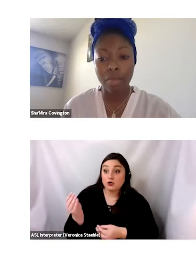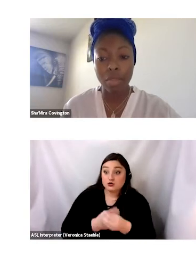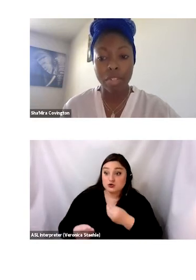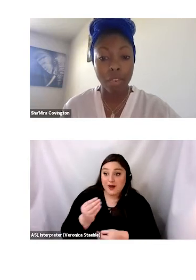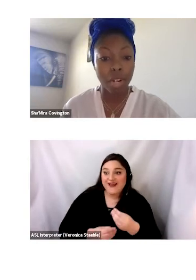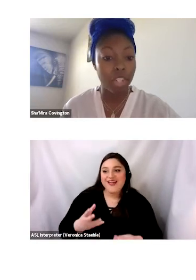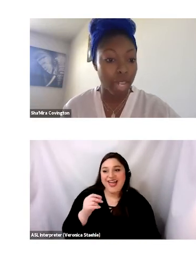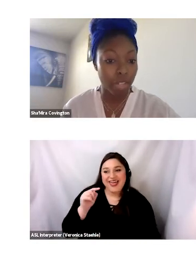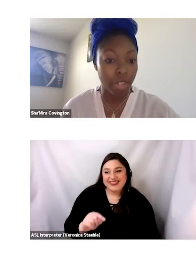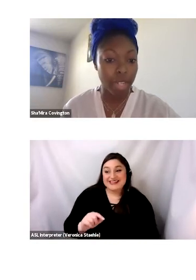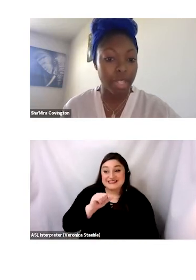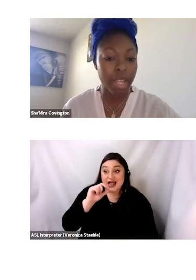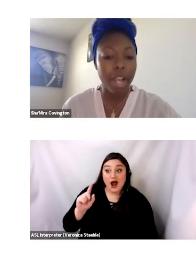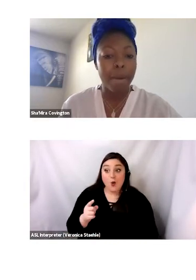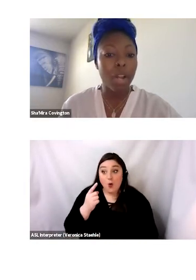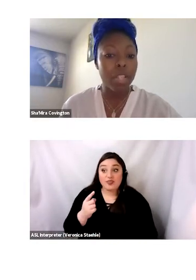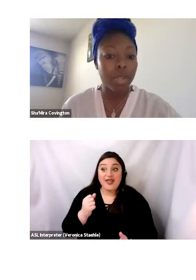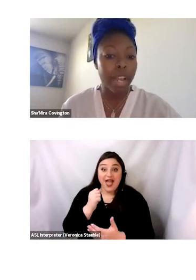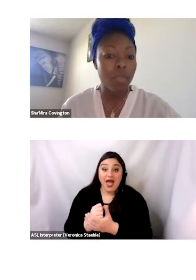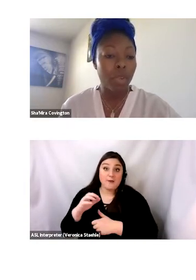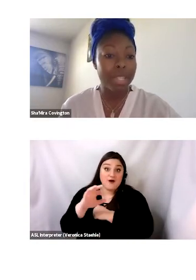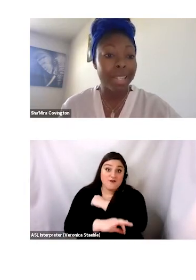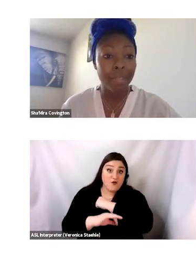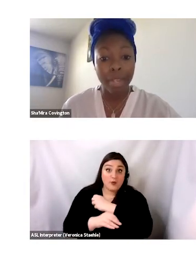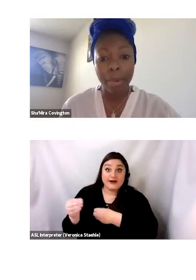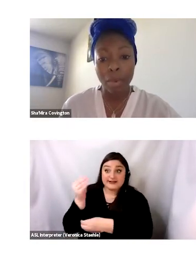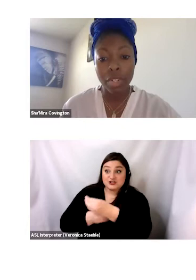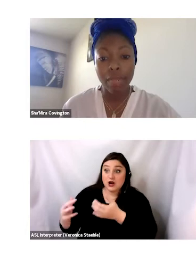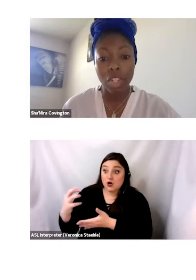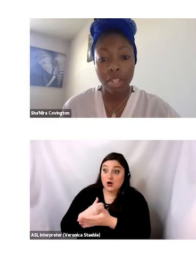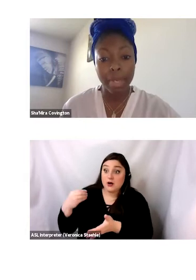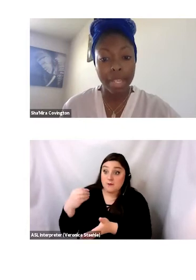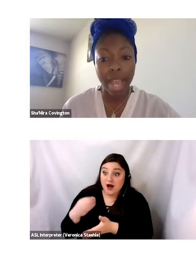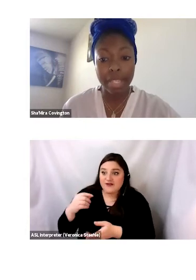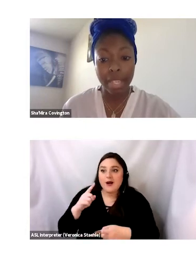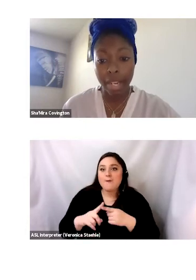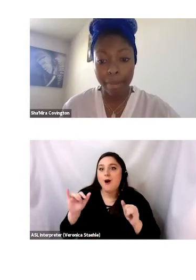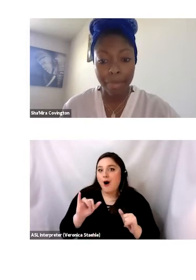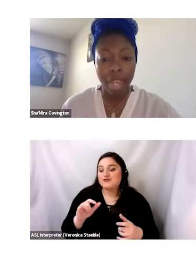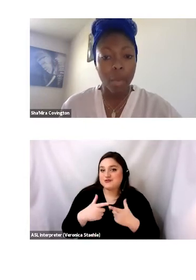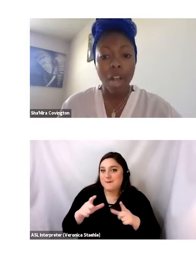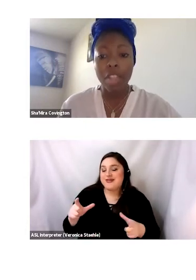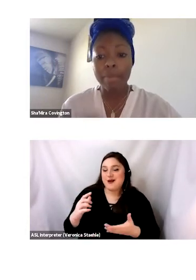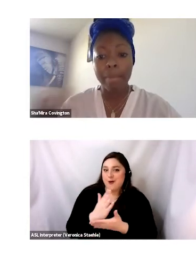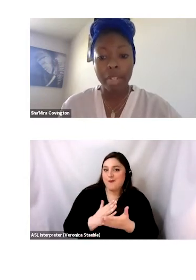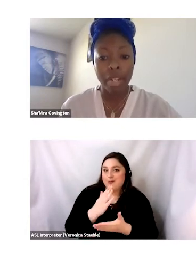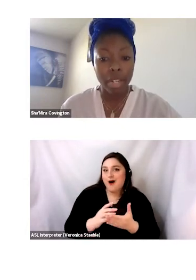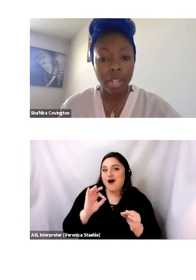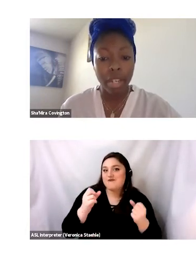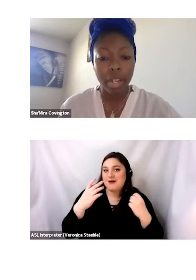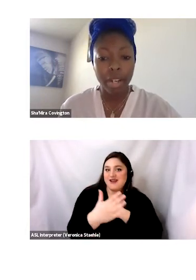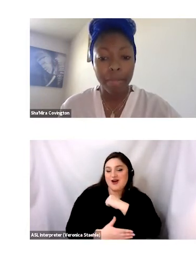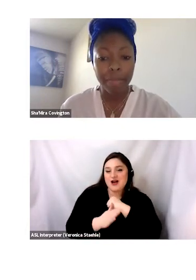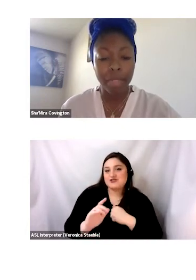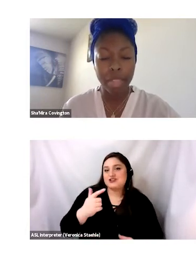vital contribution to foreign exchange earnings, but also account for a significant proportion of GDP and tax income. With all this